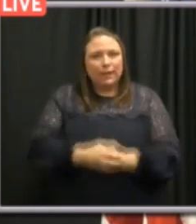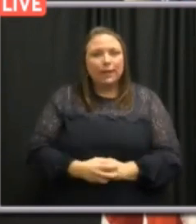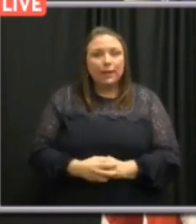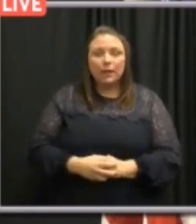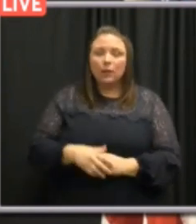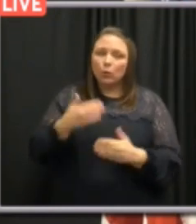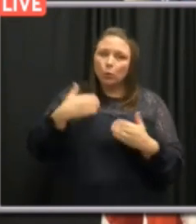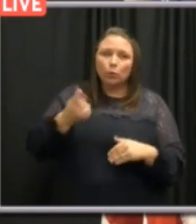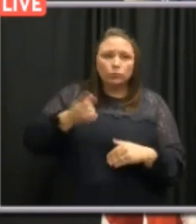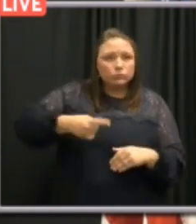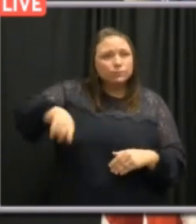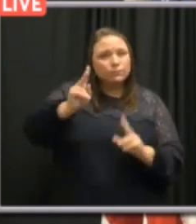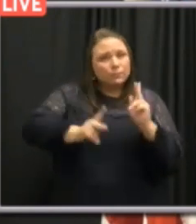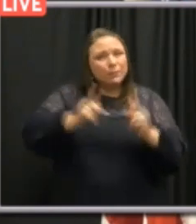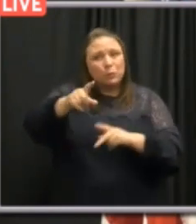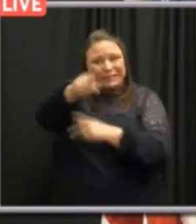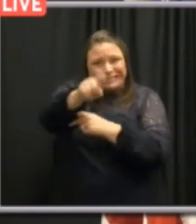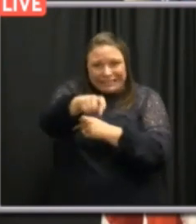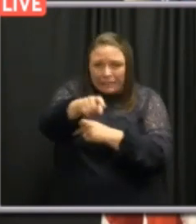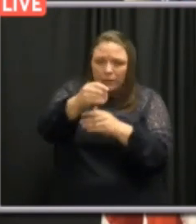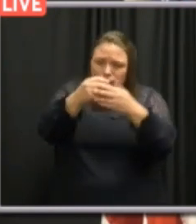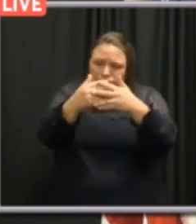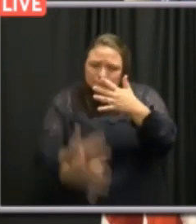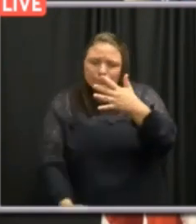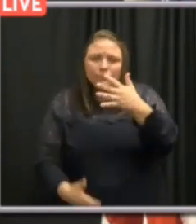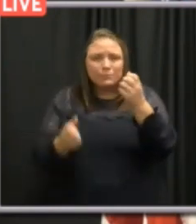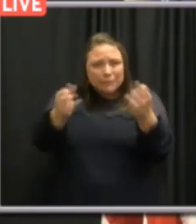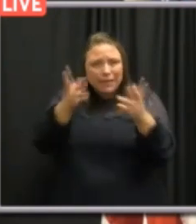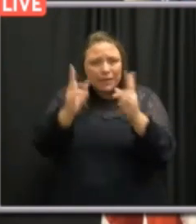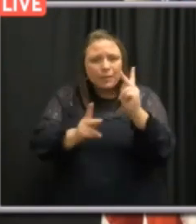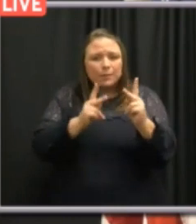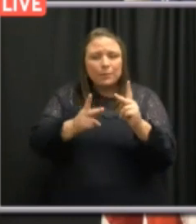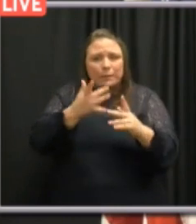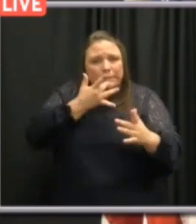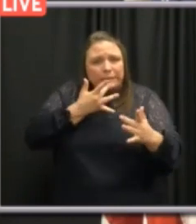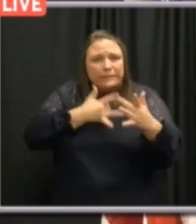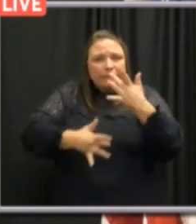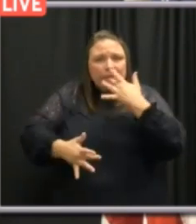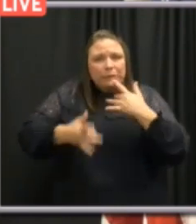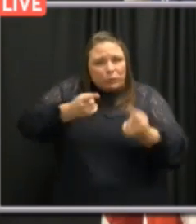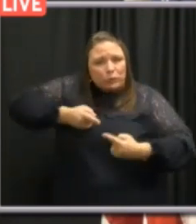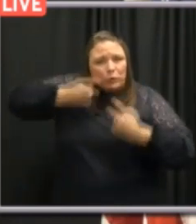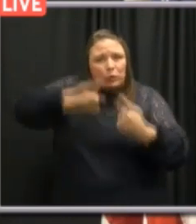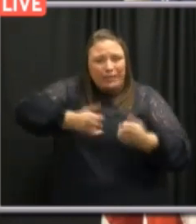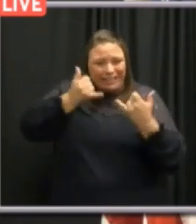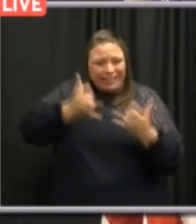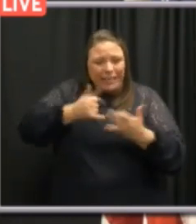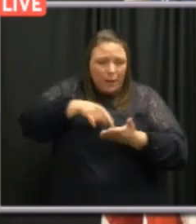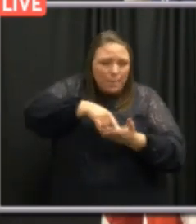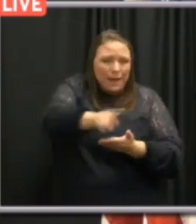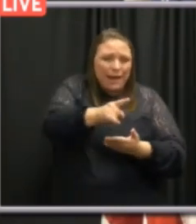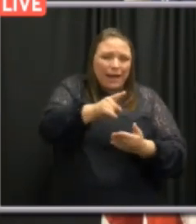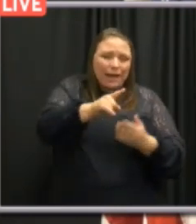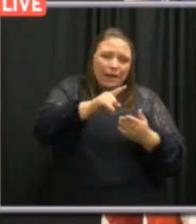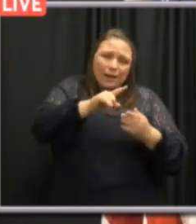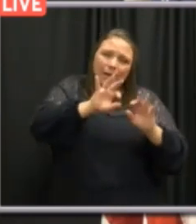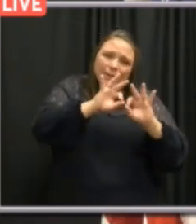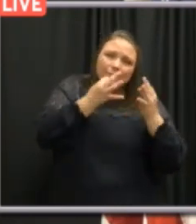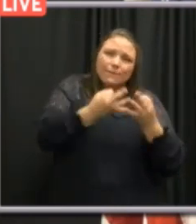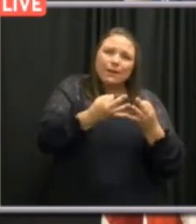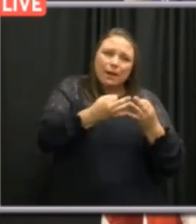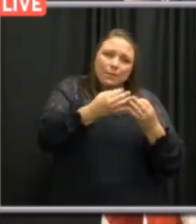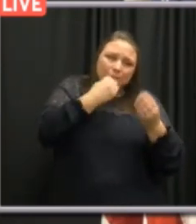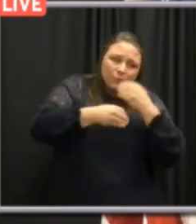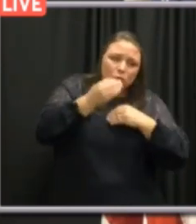is great. We have waiting lists of people who are in need. They want to put food on their tables, help pay their bills, meet their